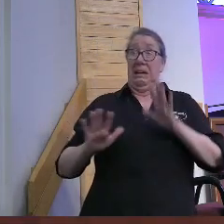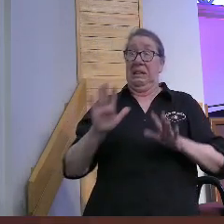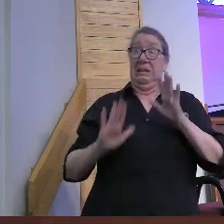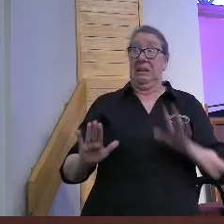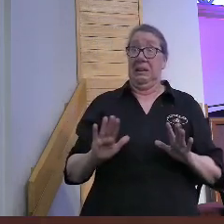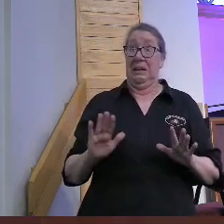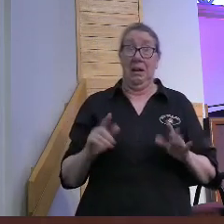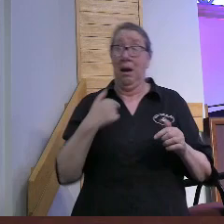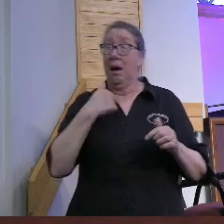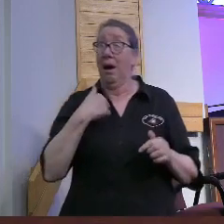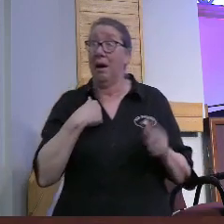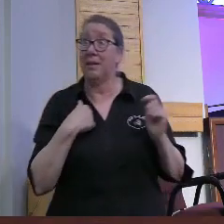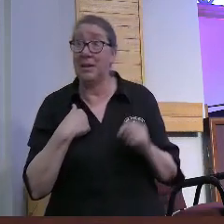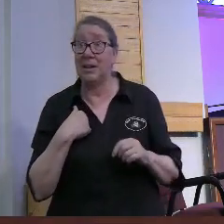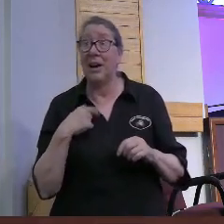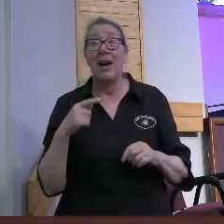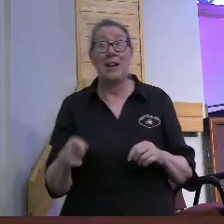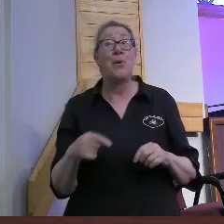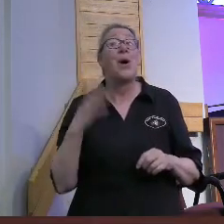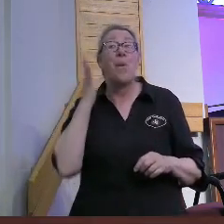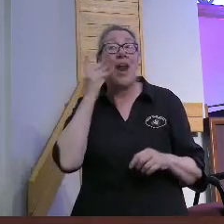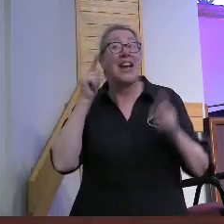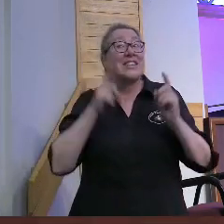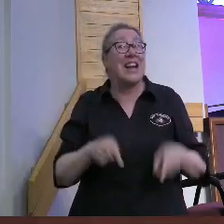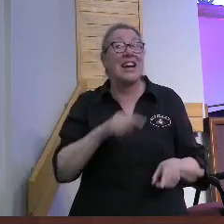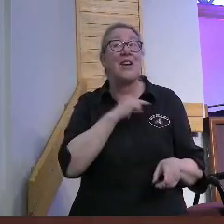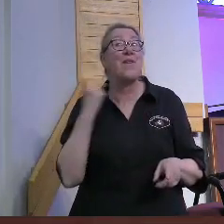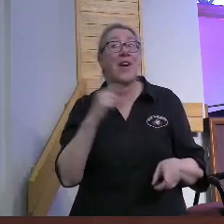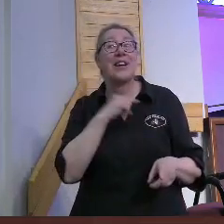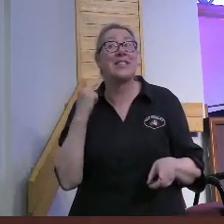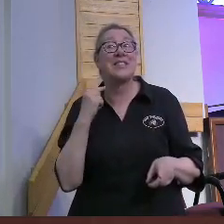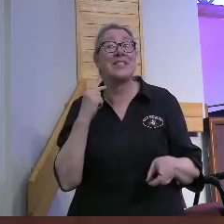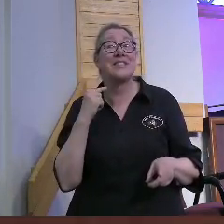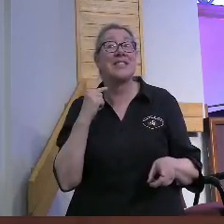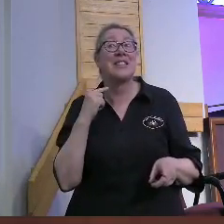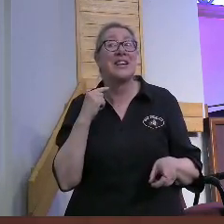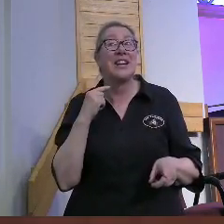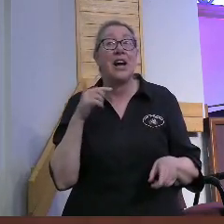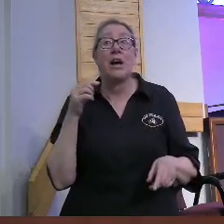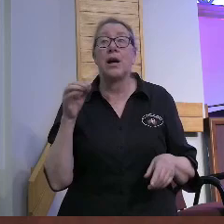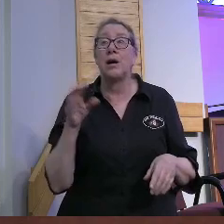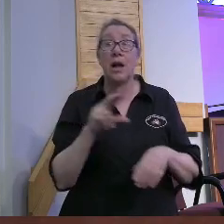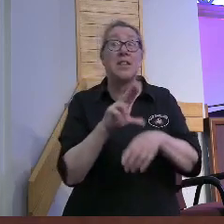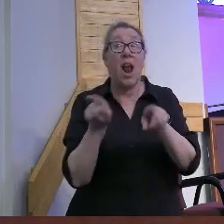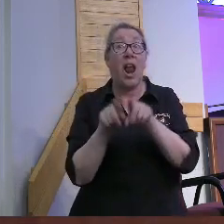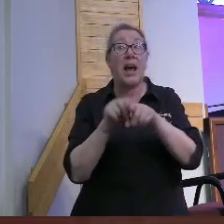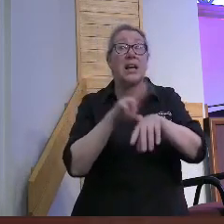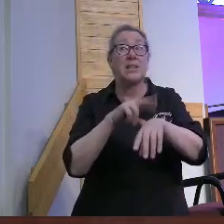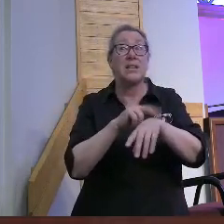pastoring, this is the thing about being a pastor, kind of like being a doctor, all right? Nobody goes to the doctor for something